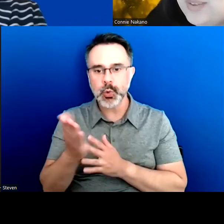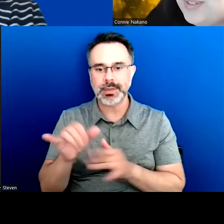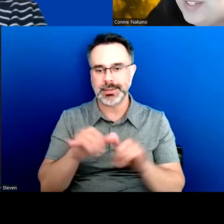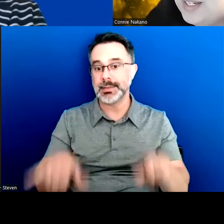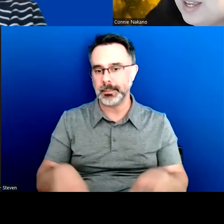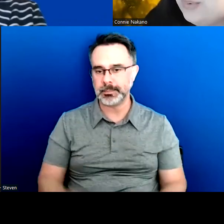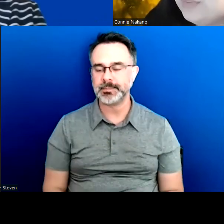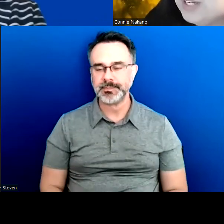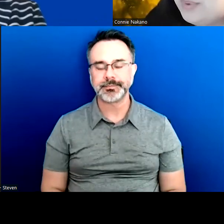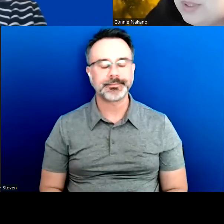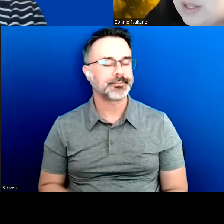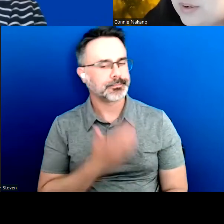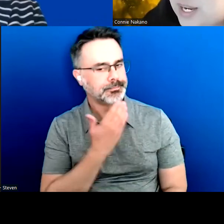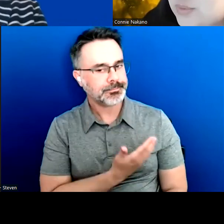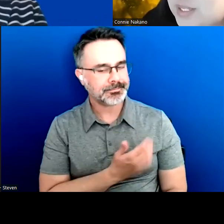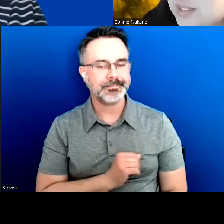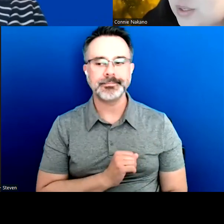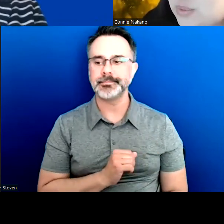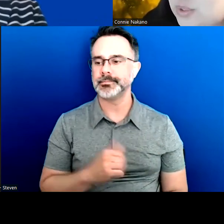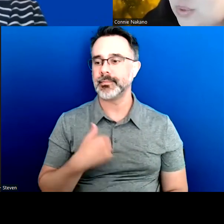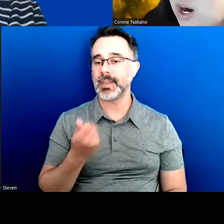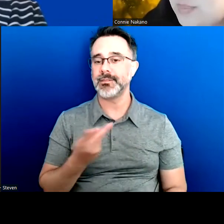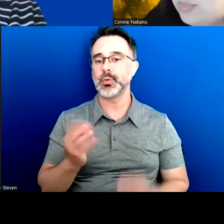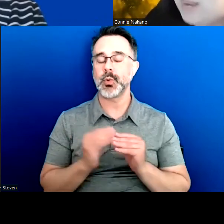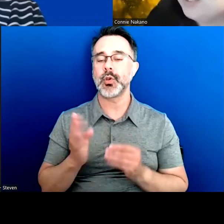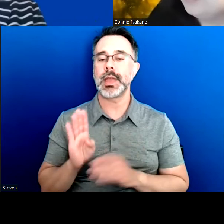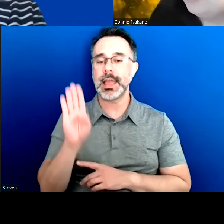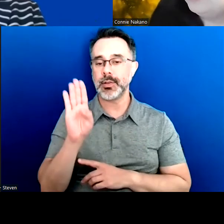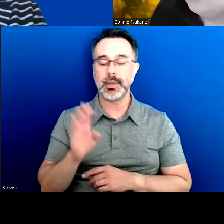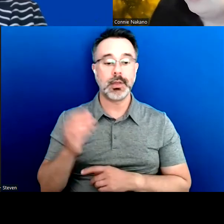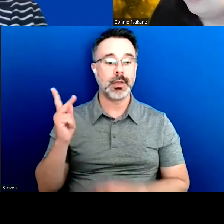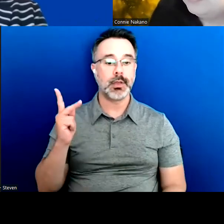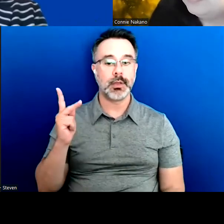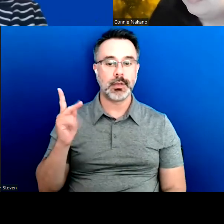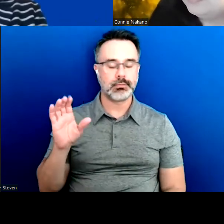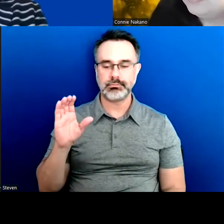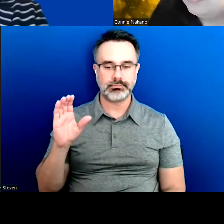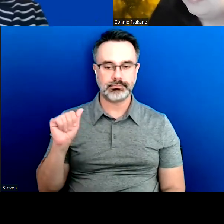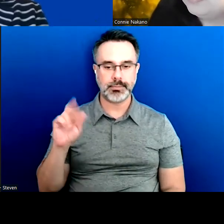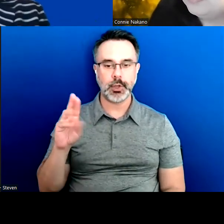Thank you, Susan. We have a couple other hands raised. Let's go to Carmen Brammer.